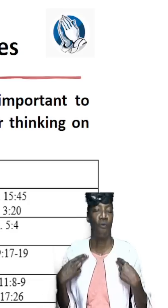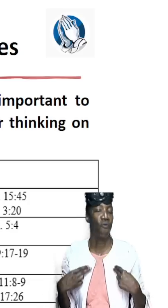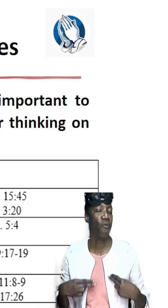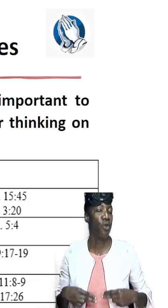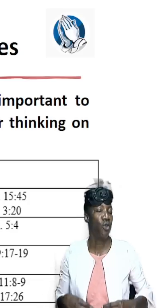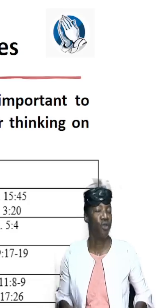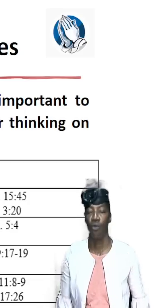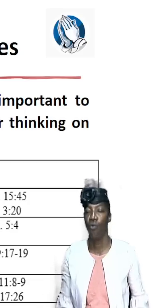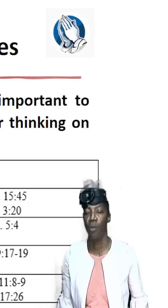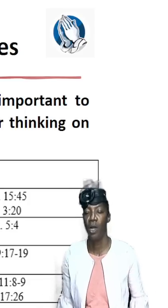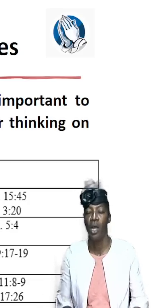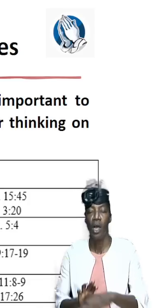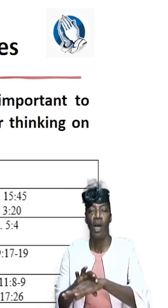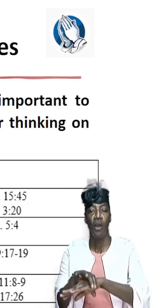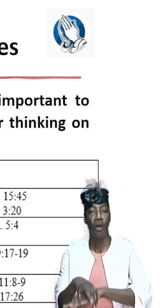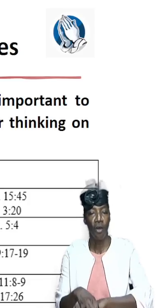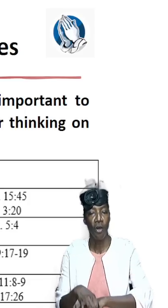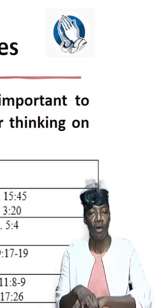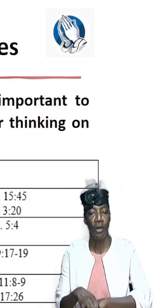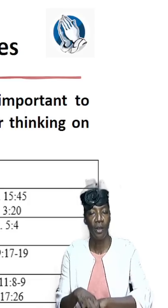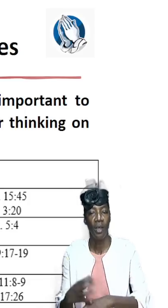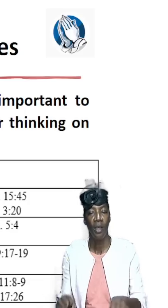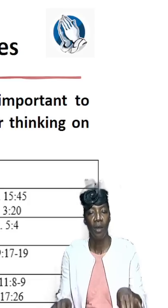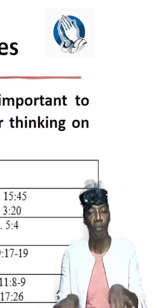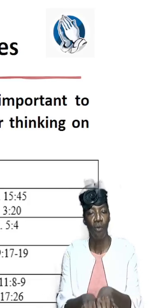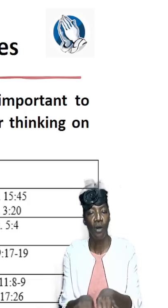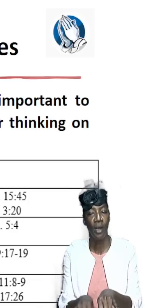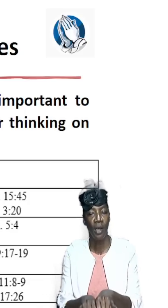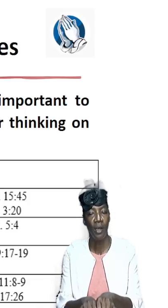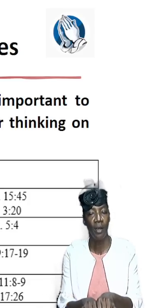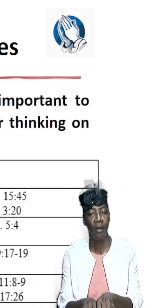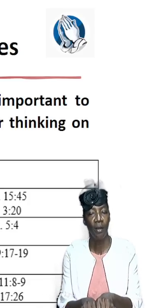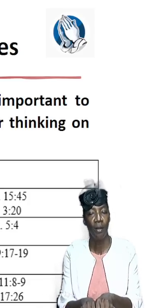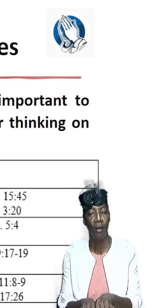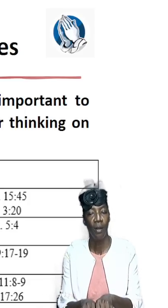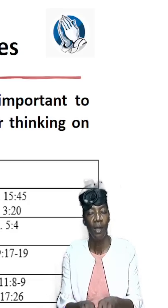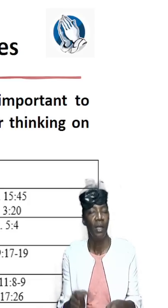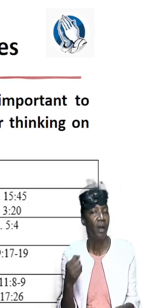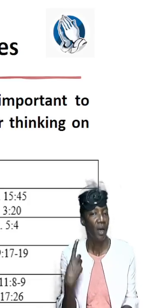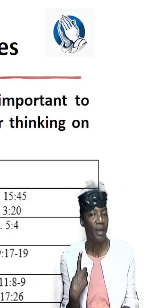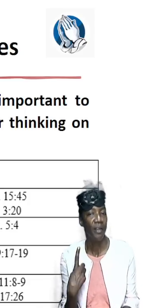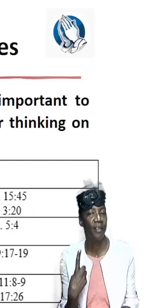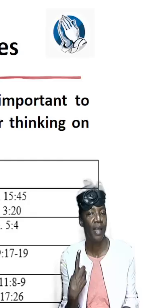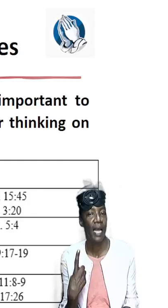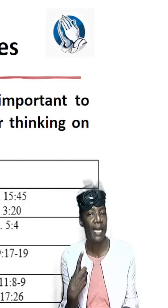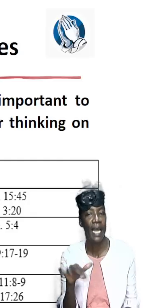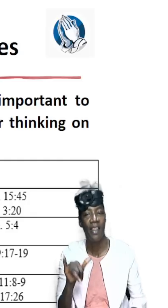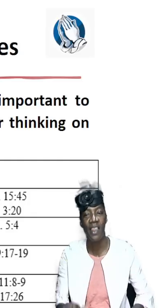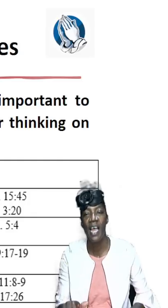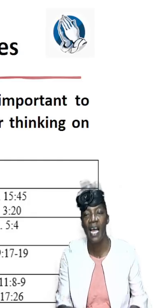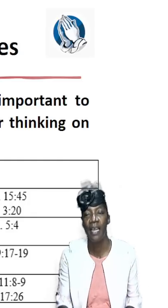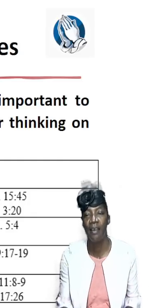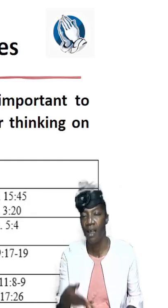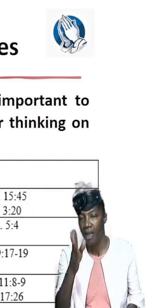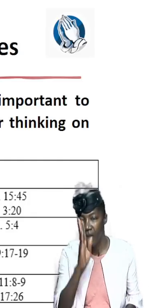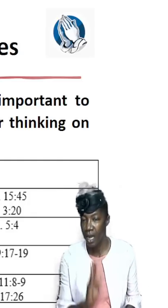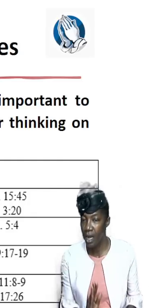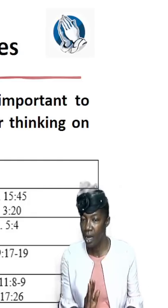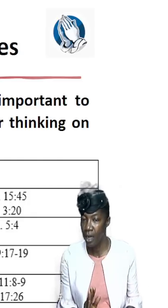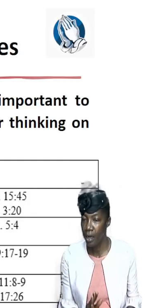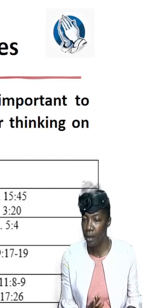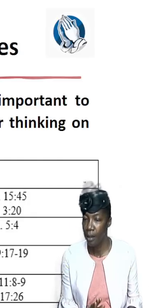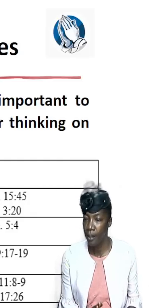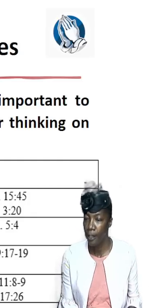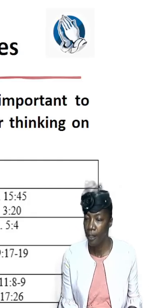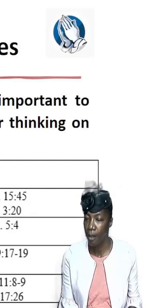humankind on the earth. It is important also that we understand that God wiped out